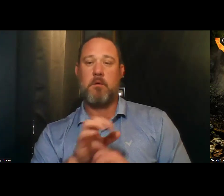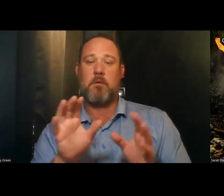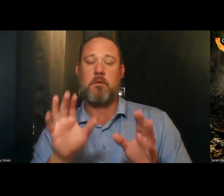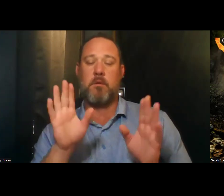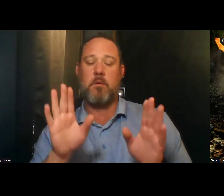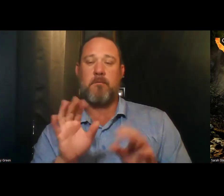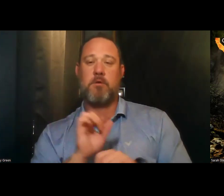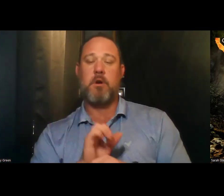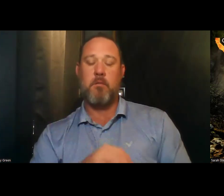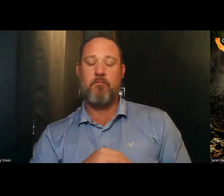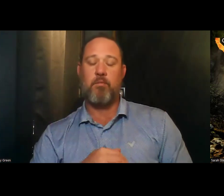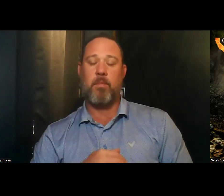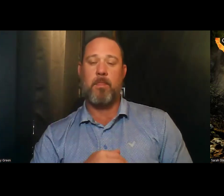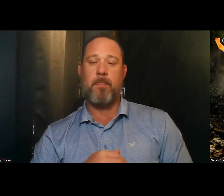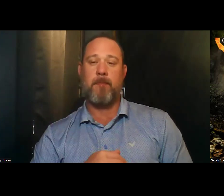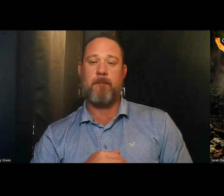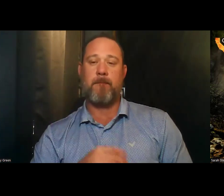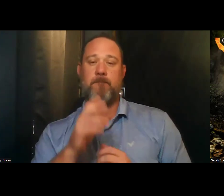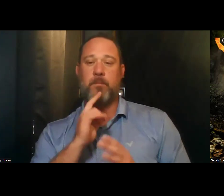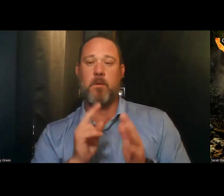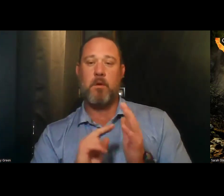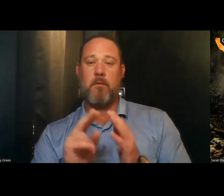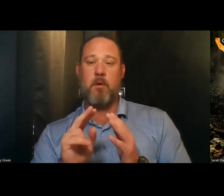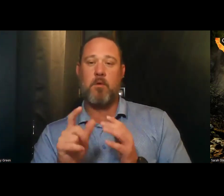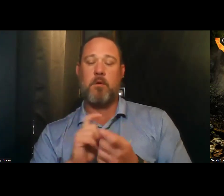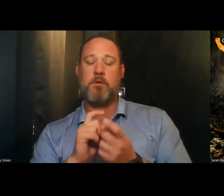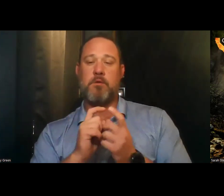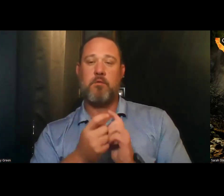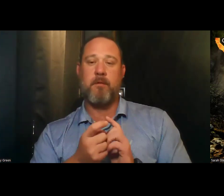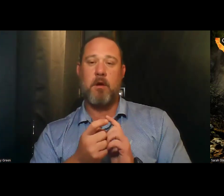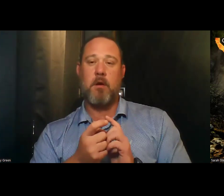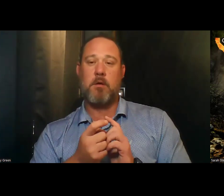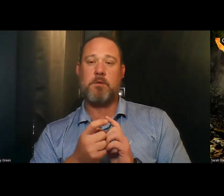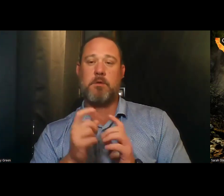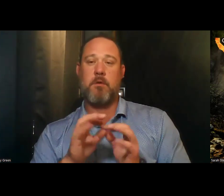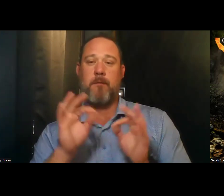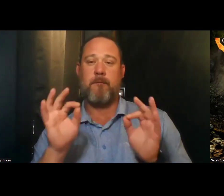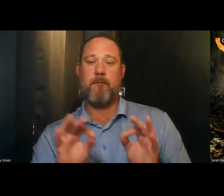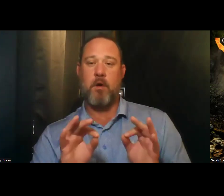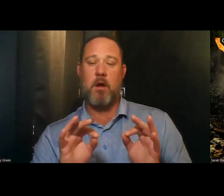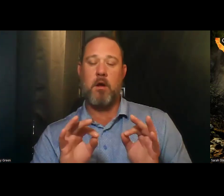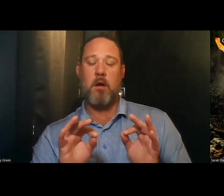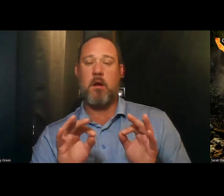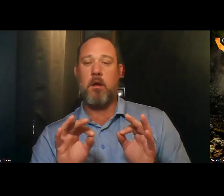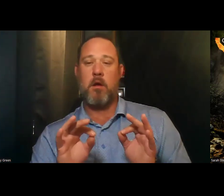a stellar job. And we really look forward to this revised kind of frame of